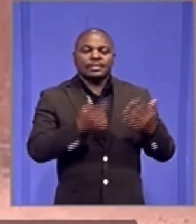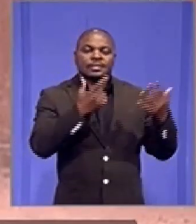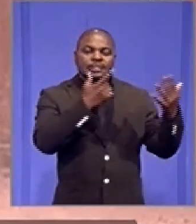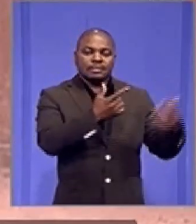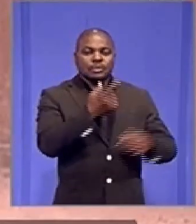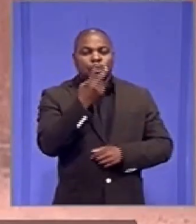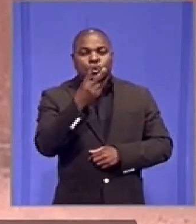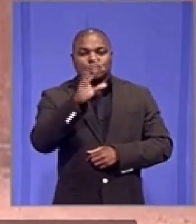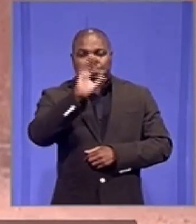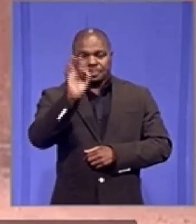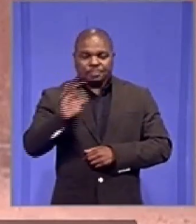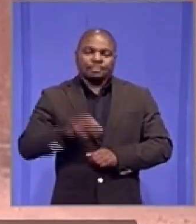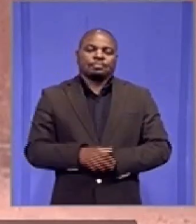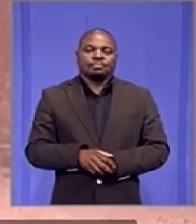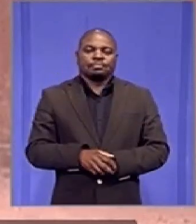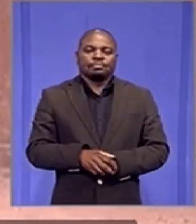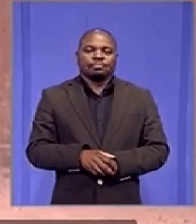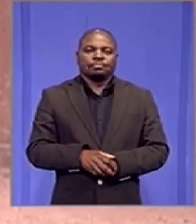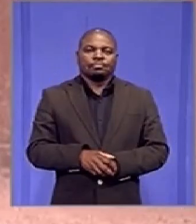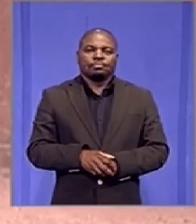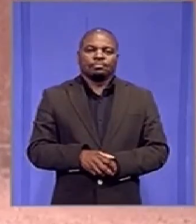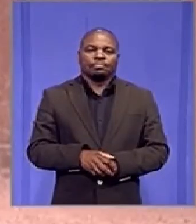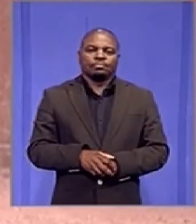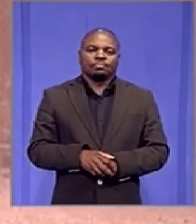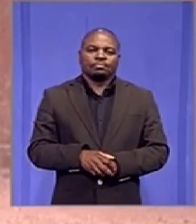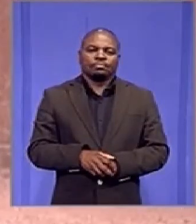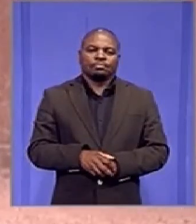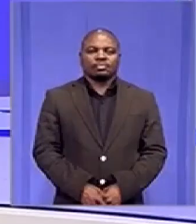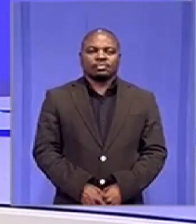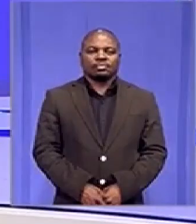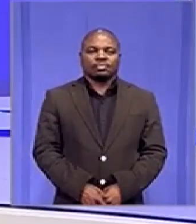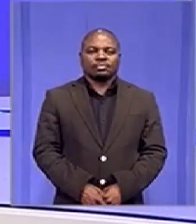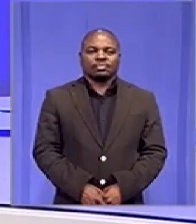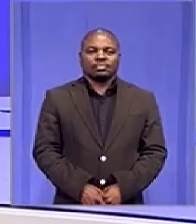70 le bobedi. Molemo wa motho SABC News, Pretoria.